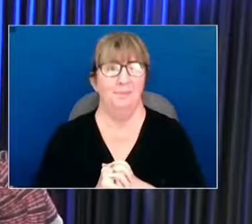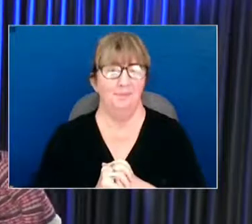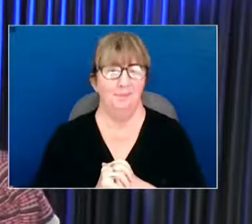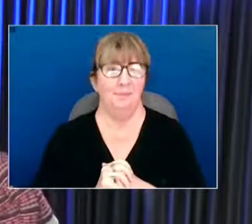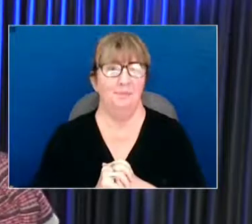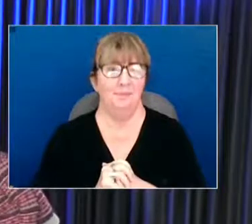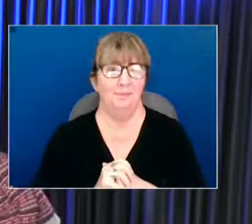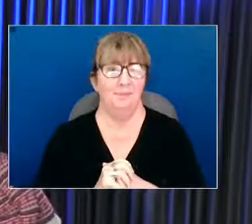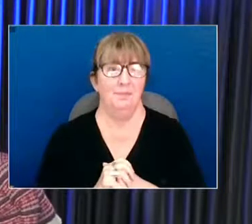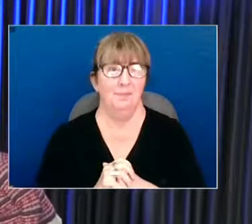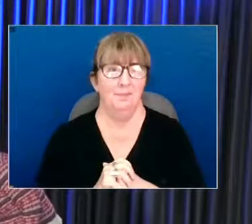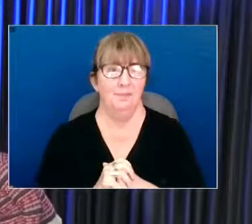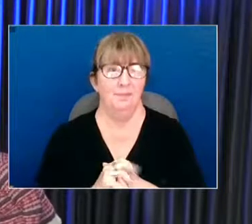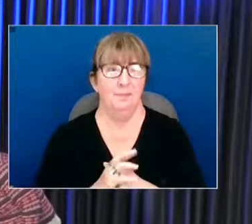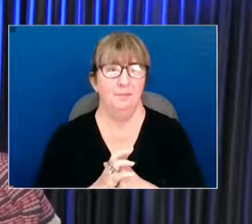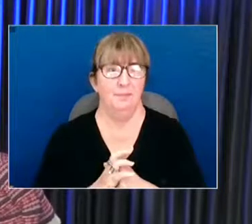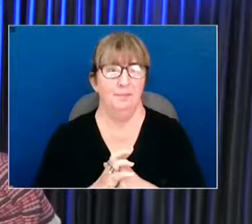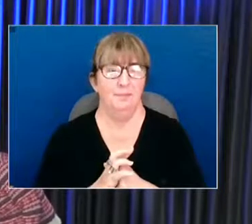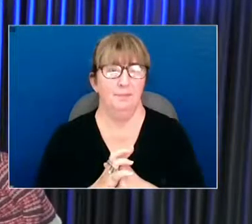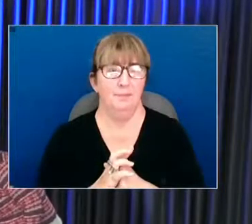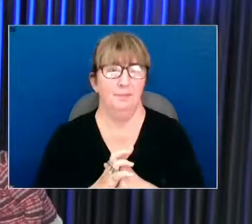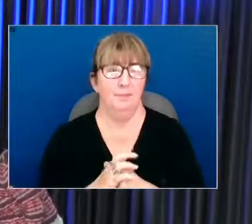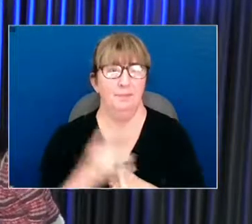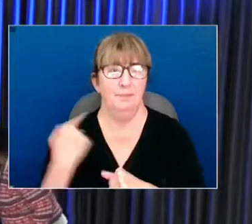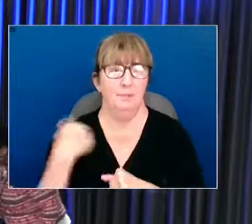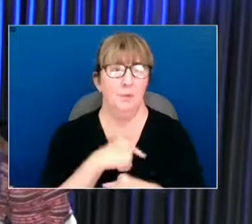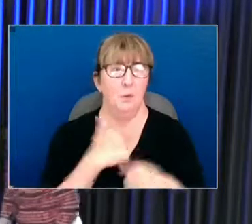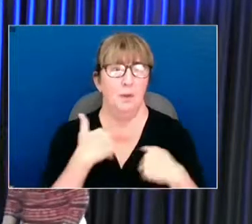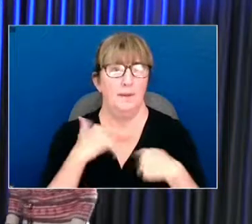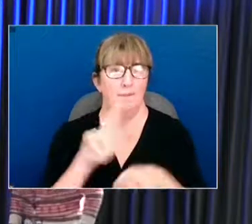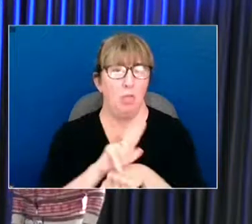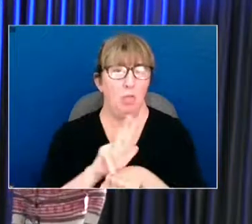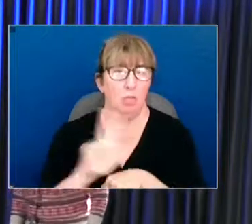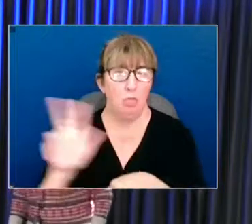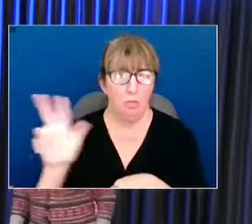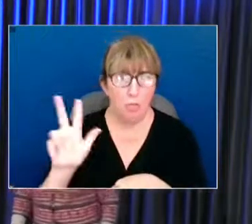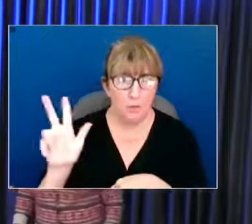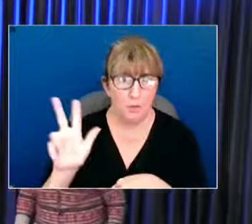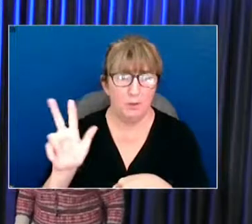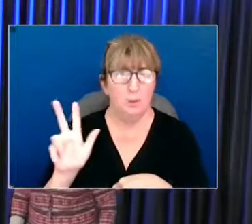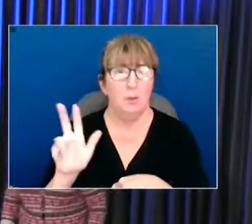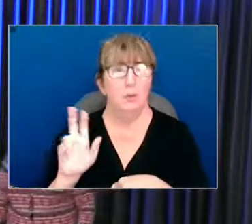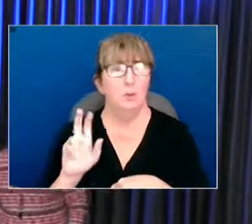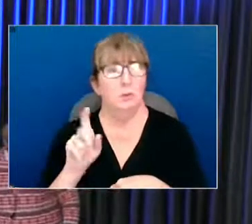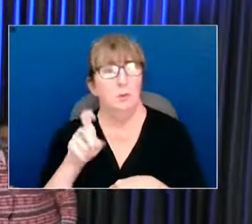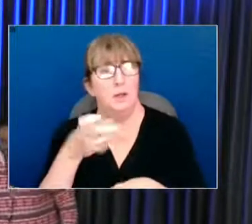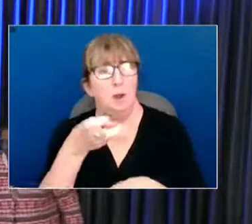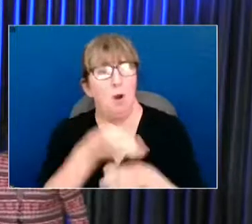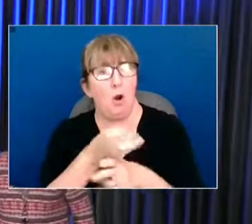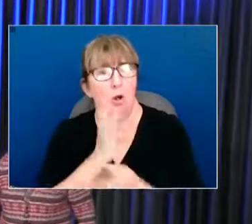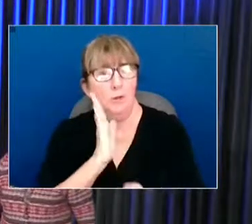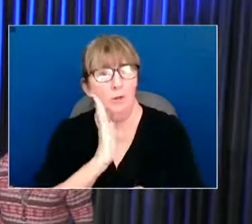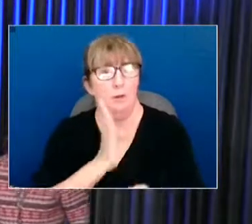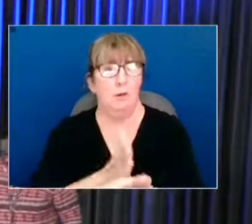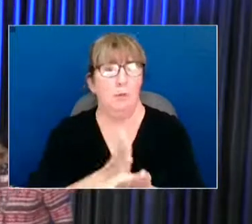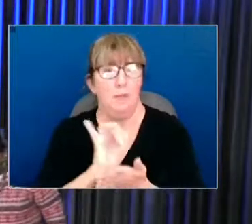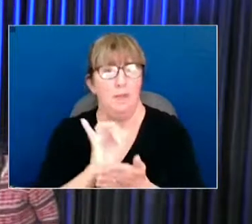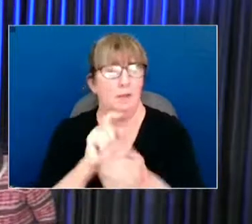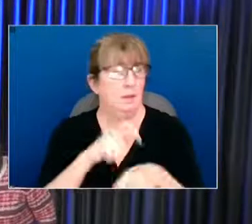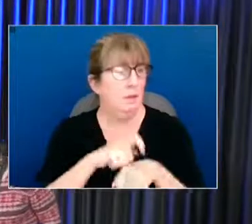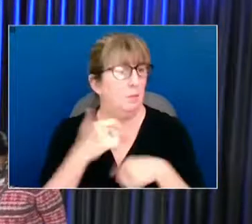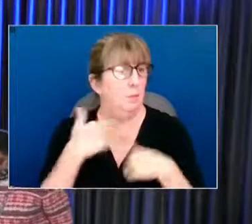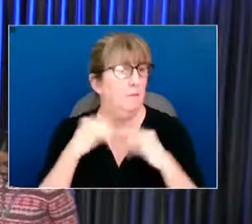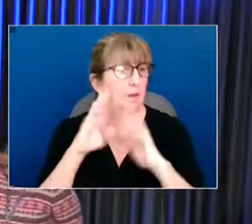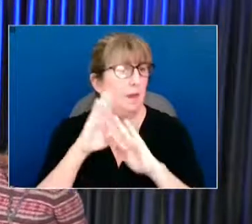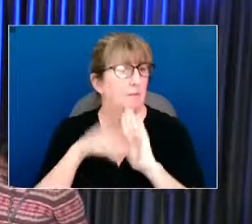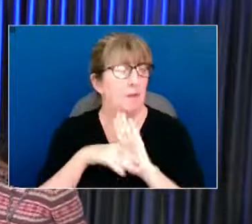Oops. We have a 3 o'clock, so that's a hard stop for both of us, I think. For about a half hour. All right, well, we'll